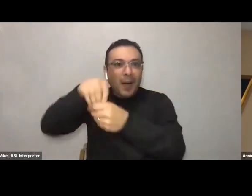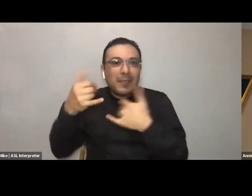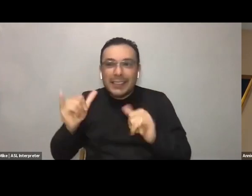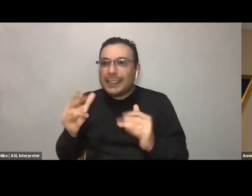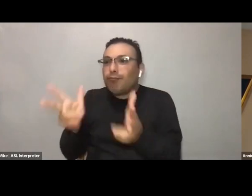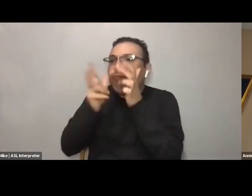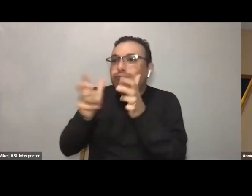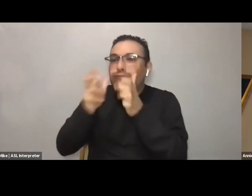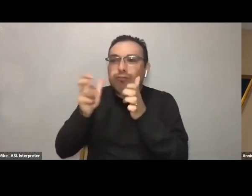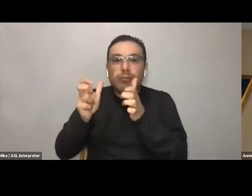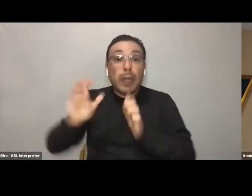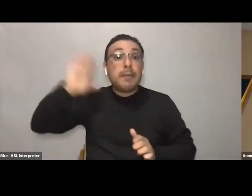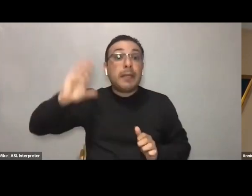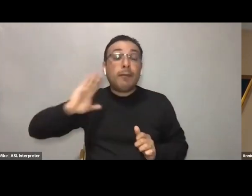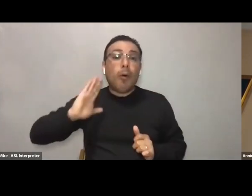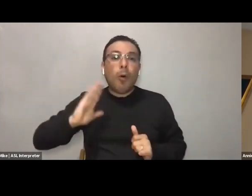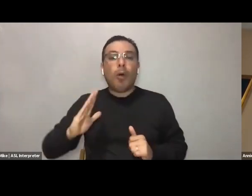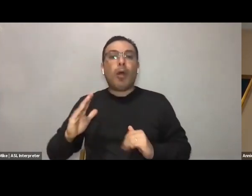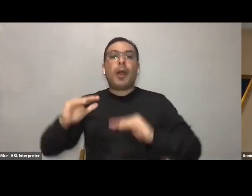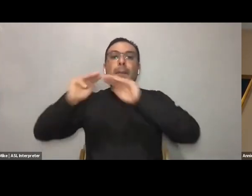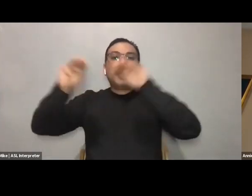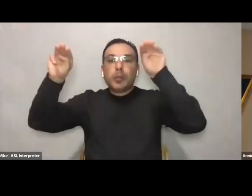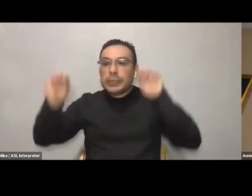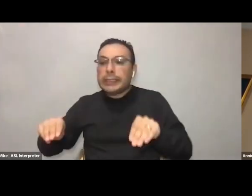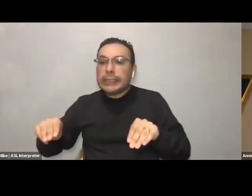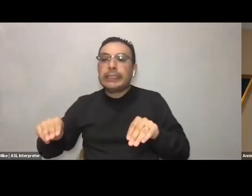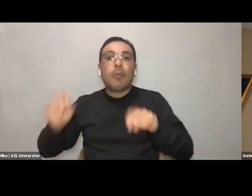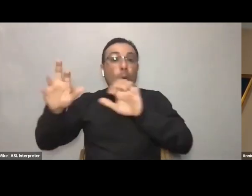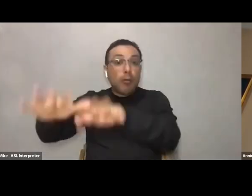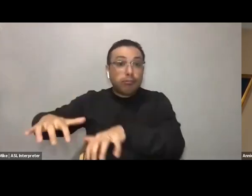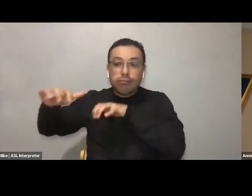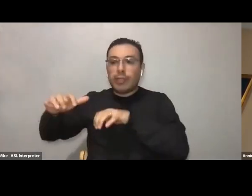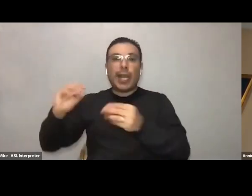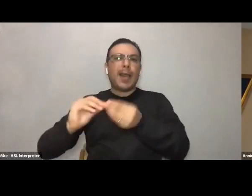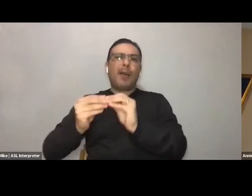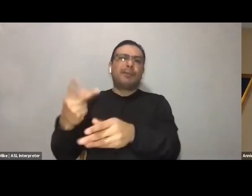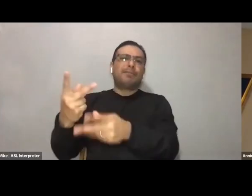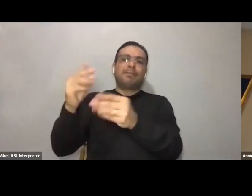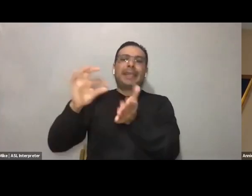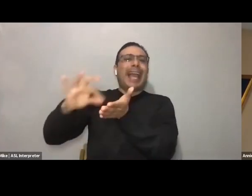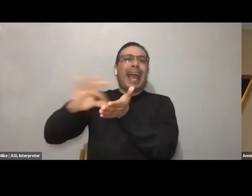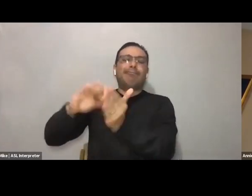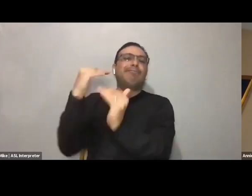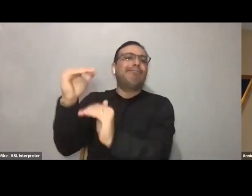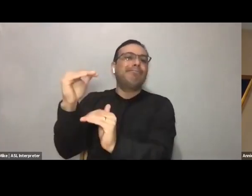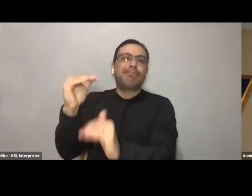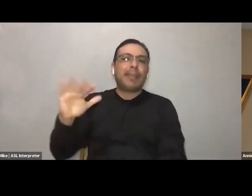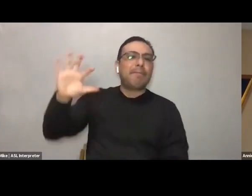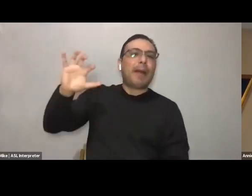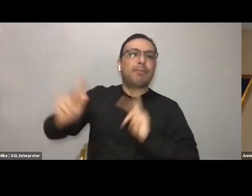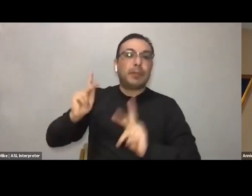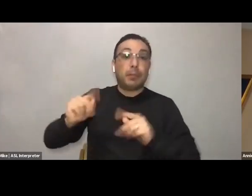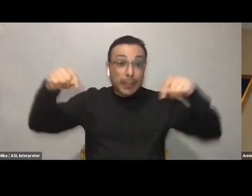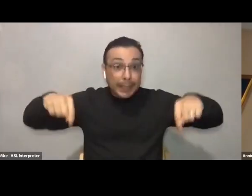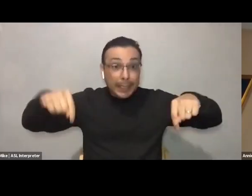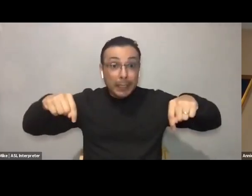or the physical capacity of our theaters and concert halls. And perhaps most importantly for our